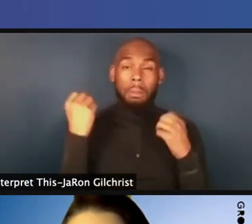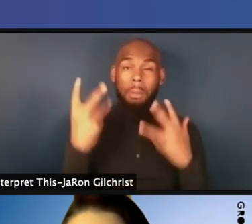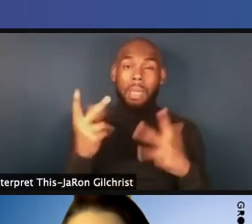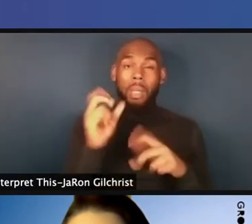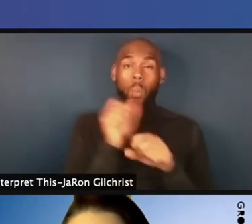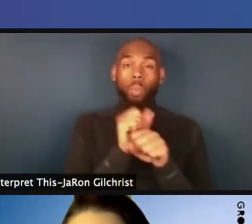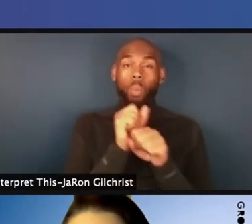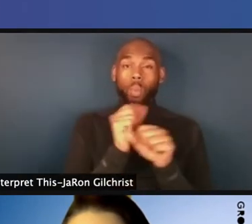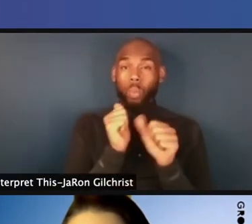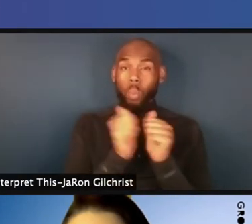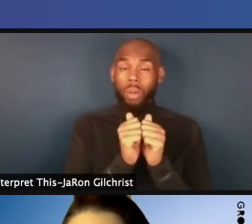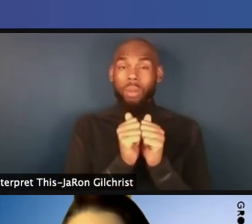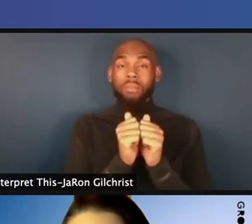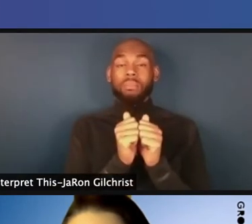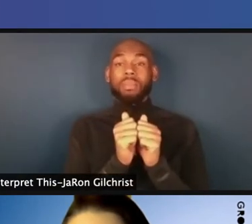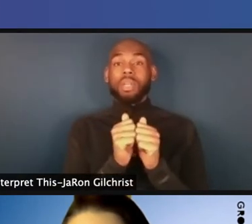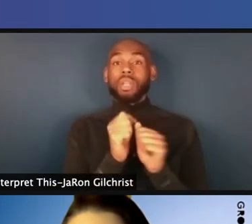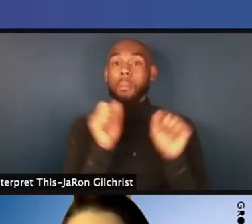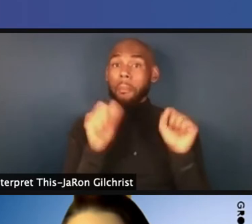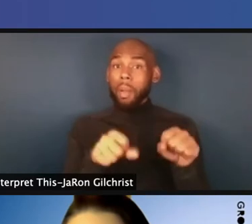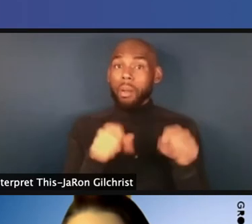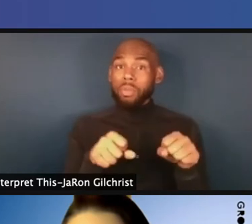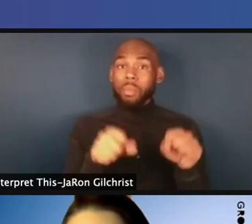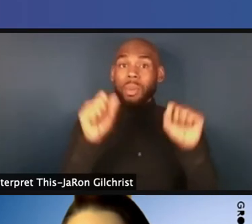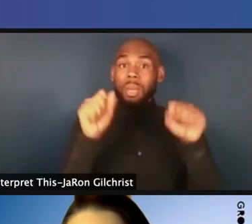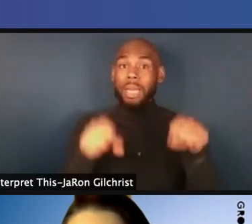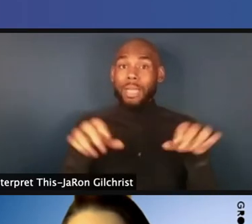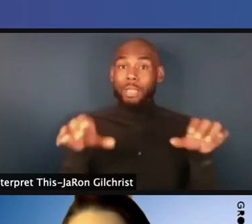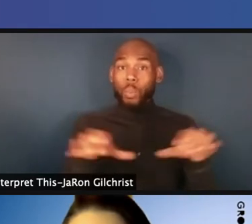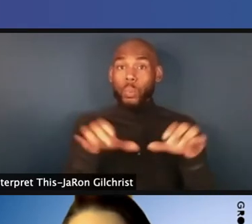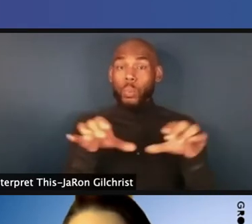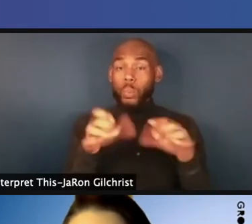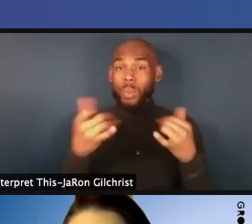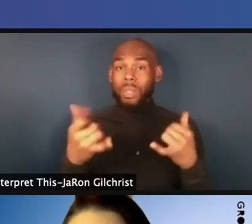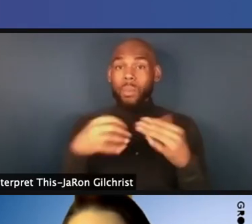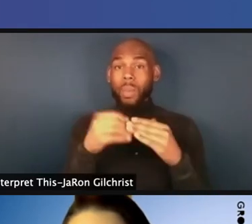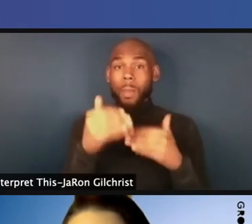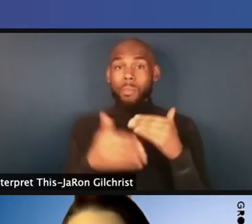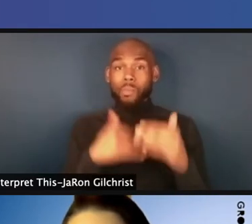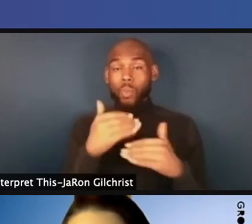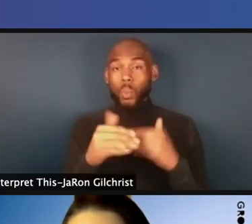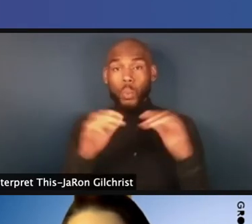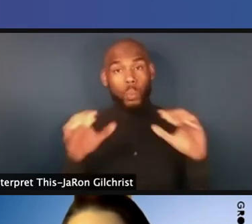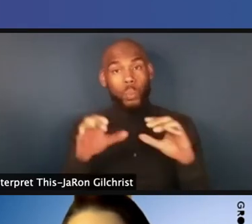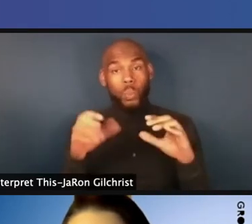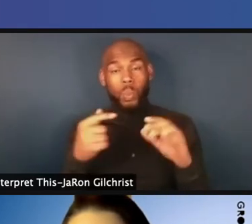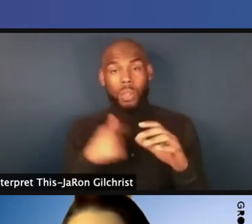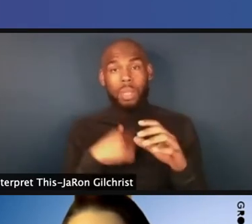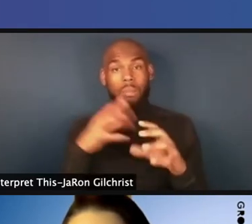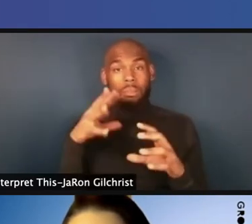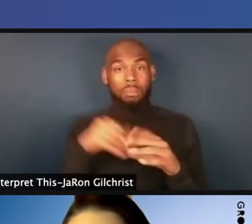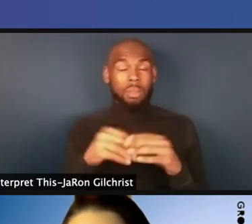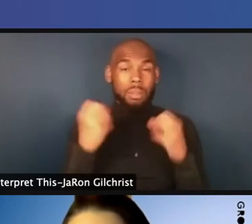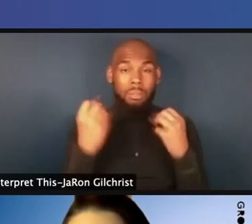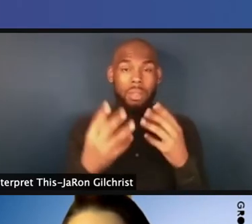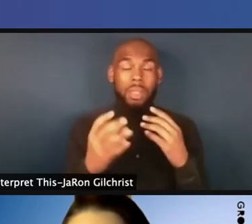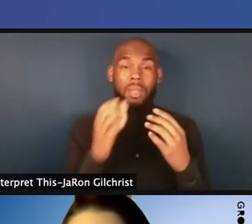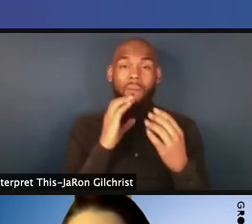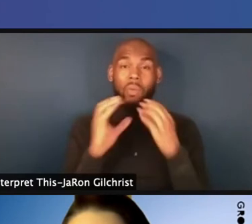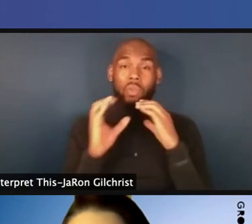so possible and doable. And I mean, it's something that we are in the process of doing. And I've been in a number of